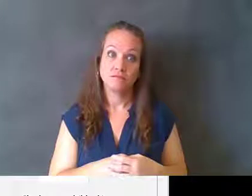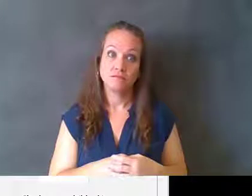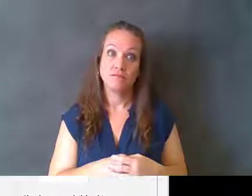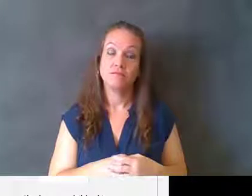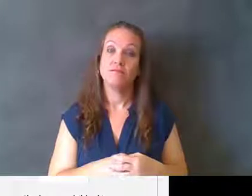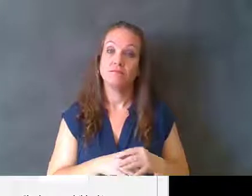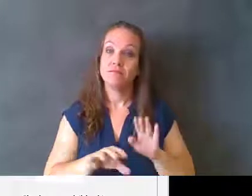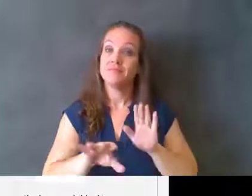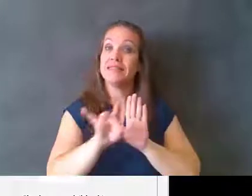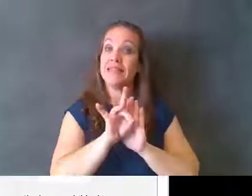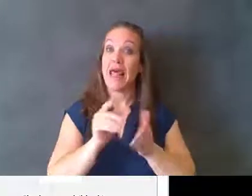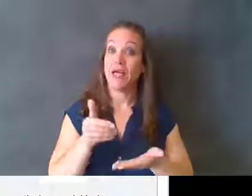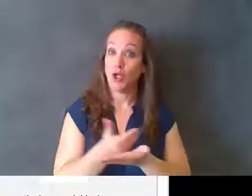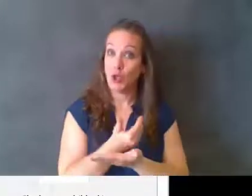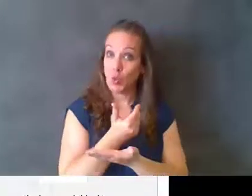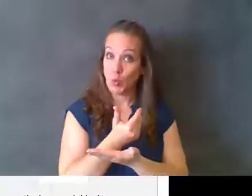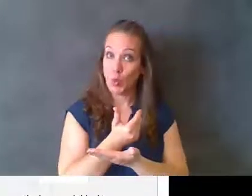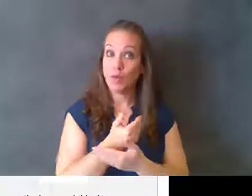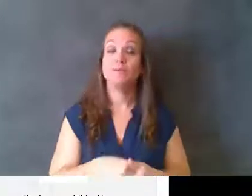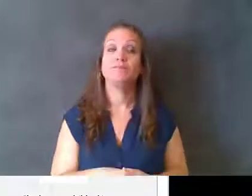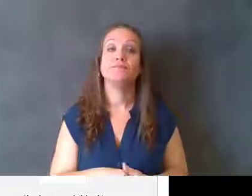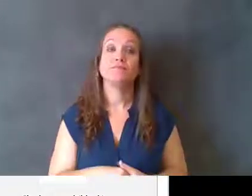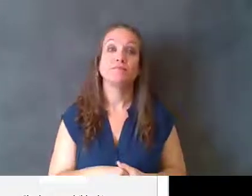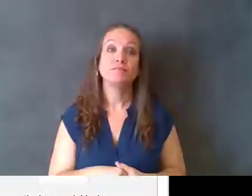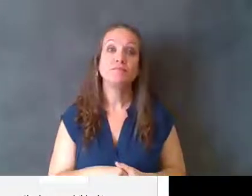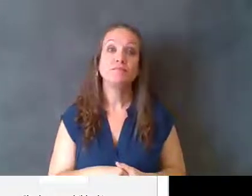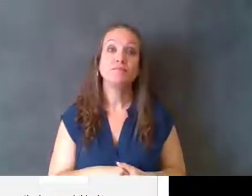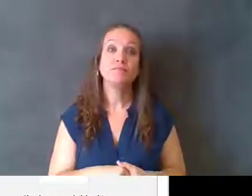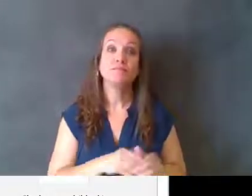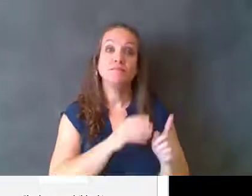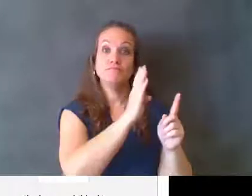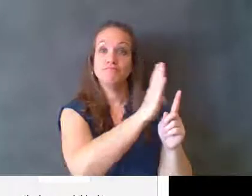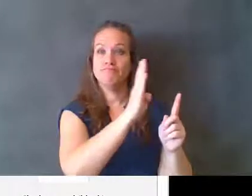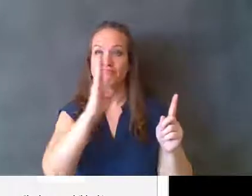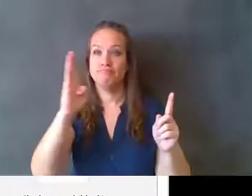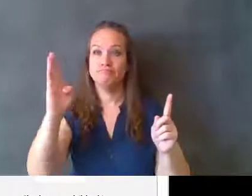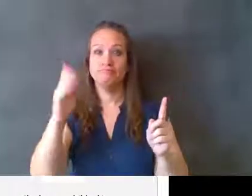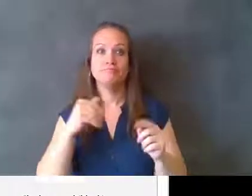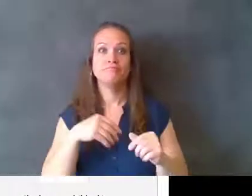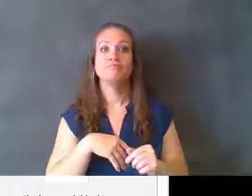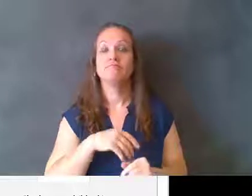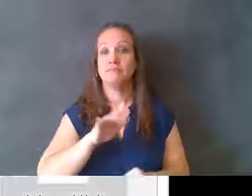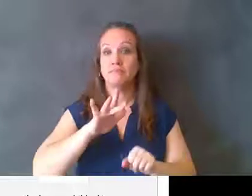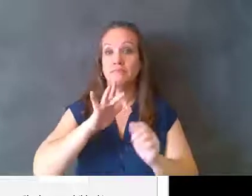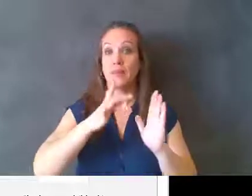new template. So at the top of my file, it says New, and it says Blank